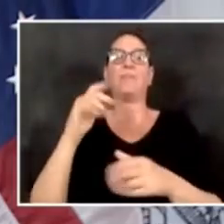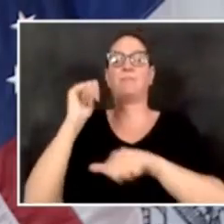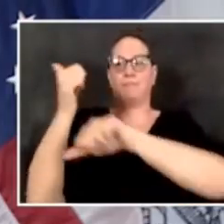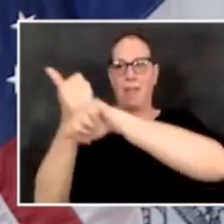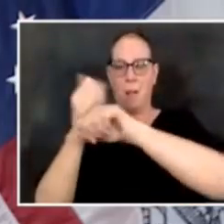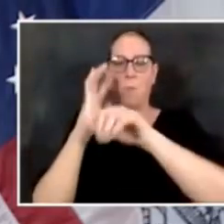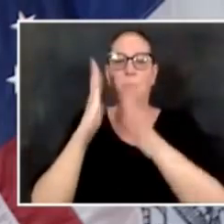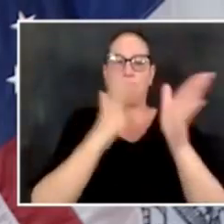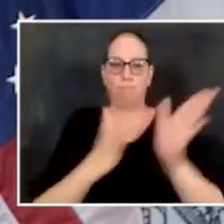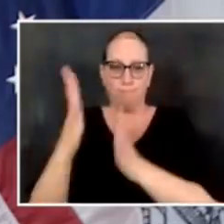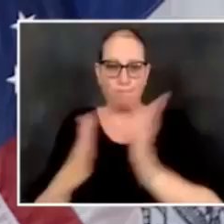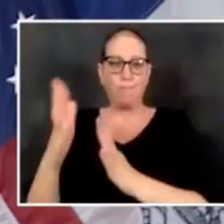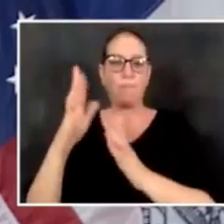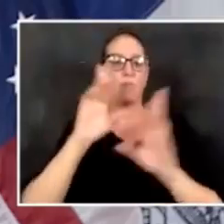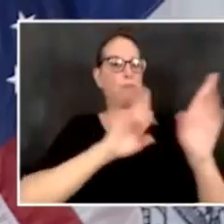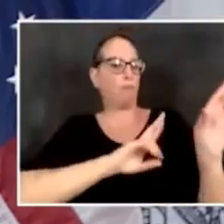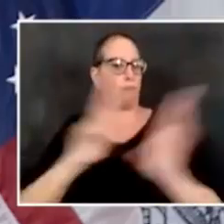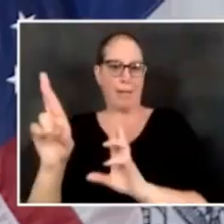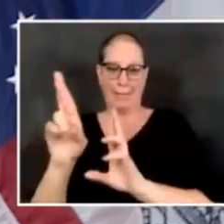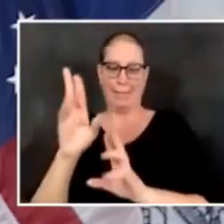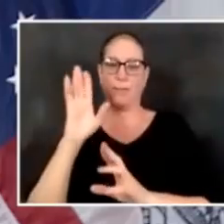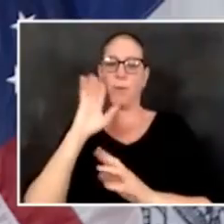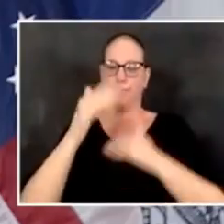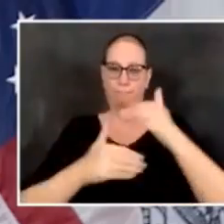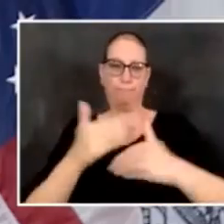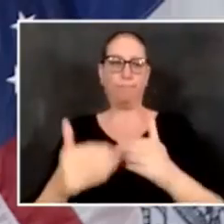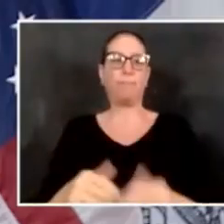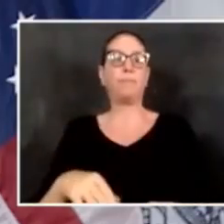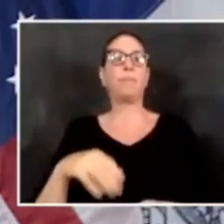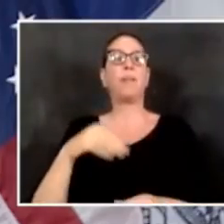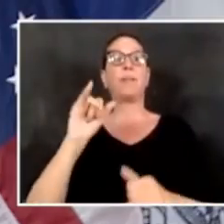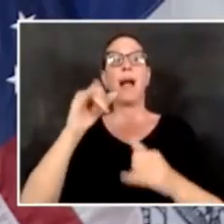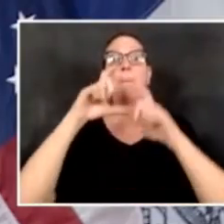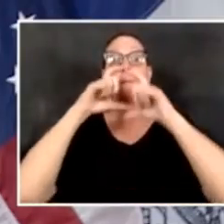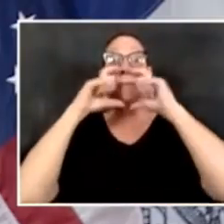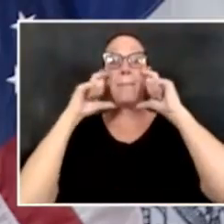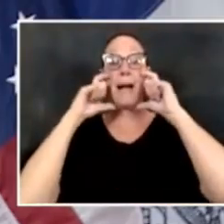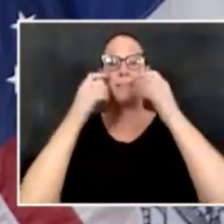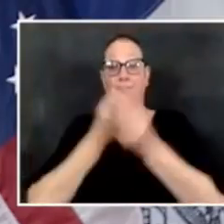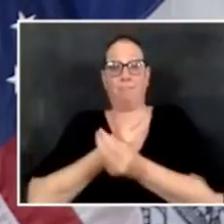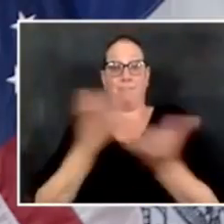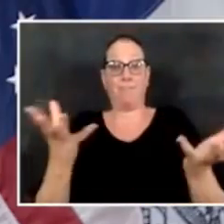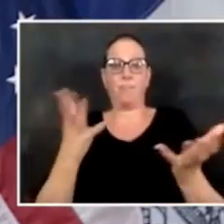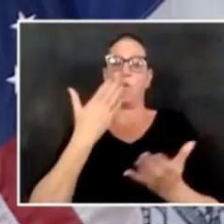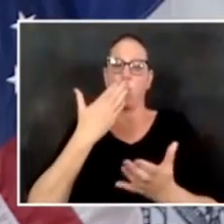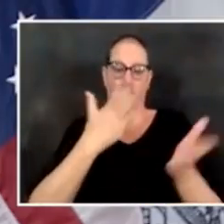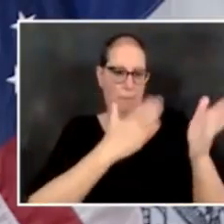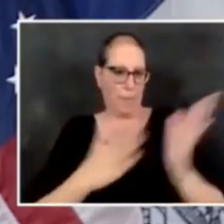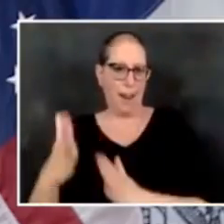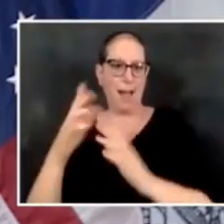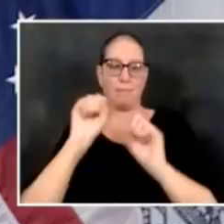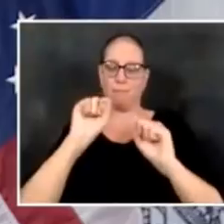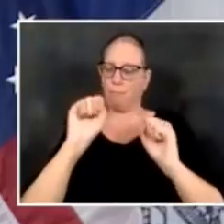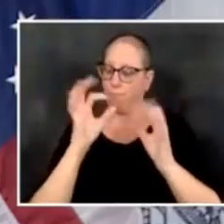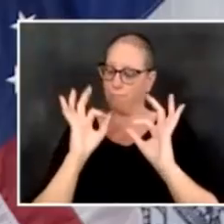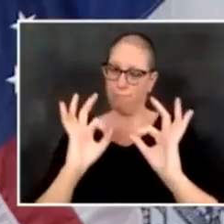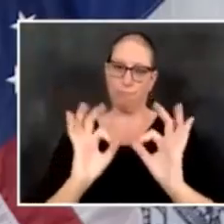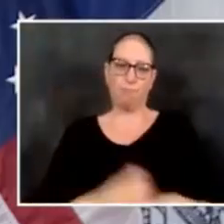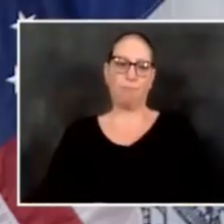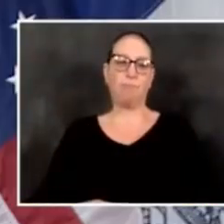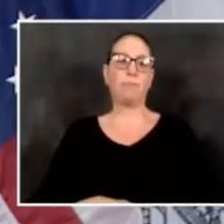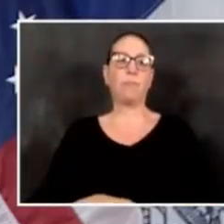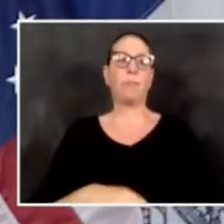the face covering distribution was a very good thing. A lot of things were done right. And there were a lot of places where the consistency around the